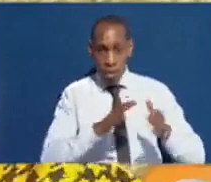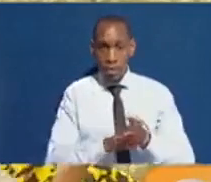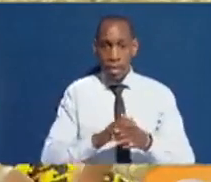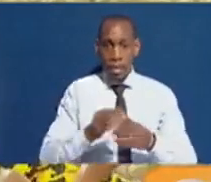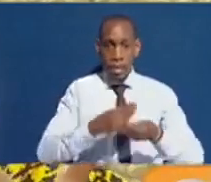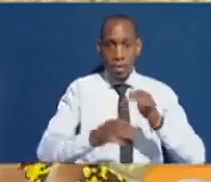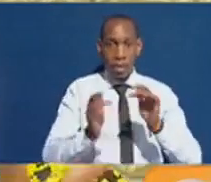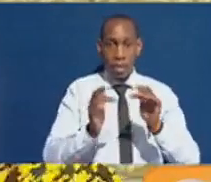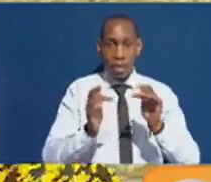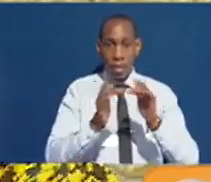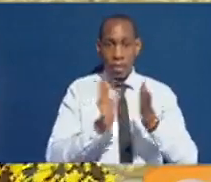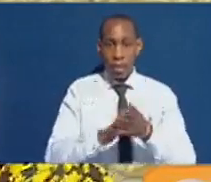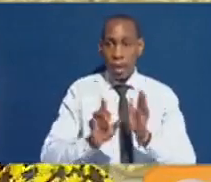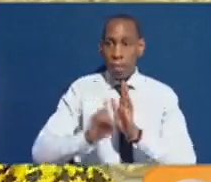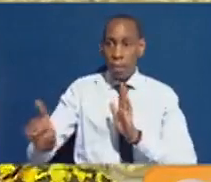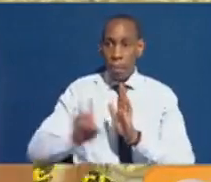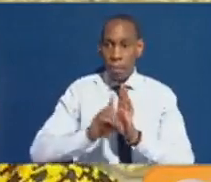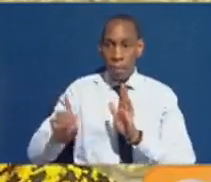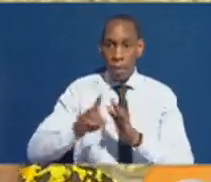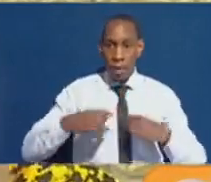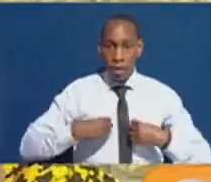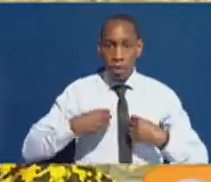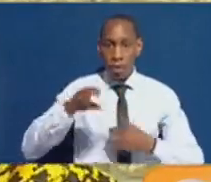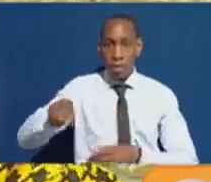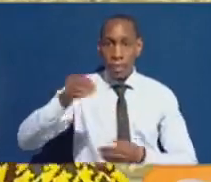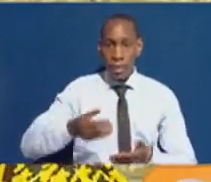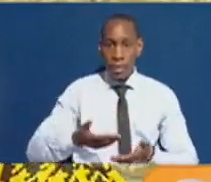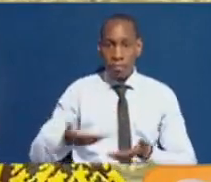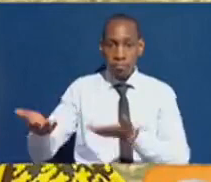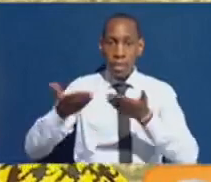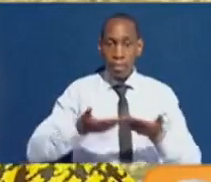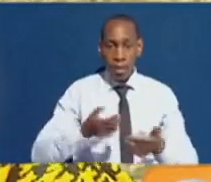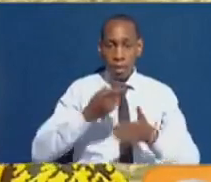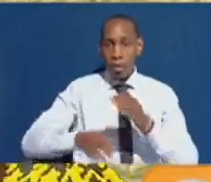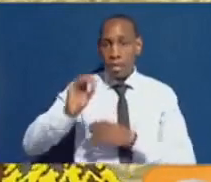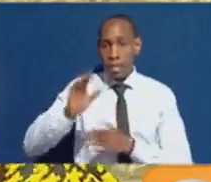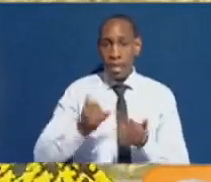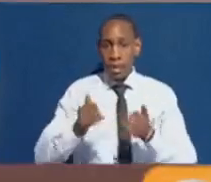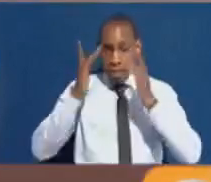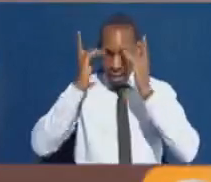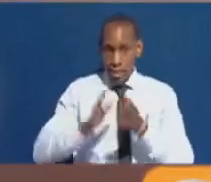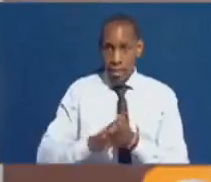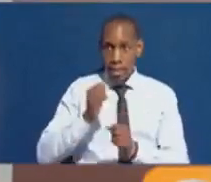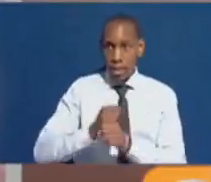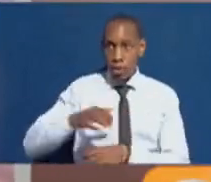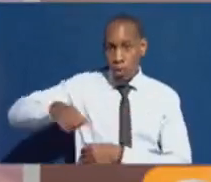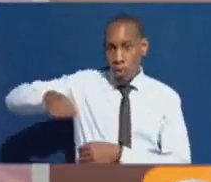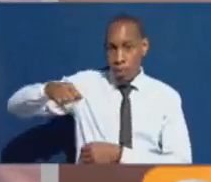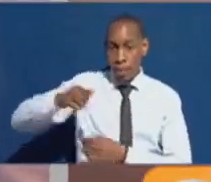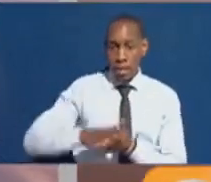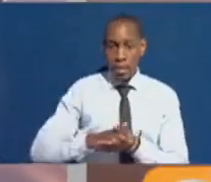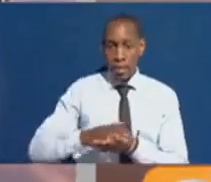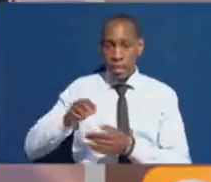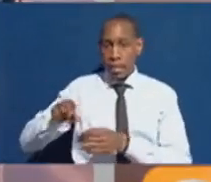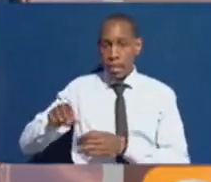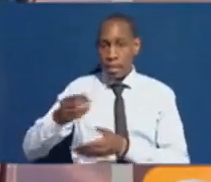back and forth of returning outfits to clients, the cost was high. So I said, let me venture into bags. Still got them from Eastleigh, then selling.